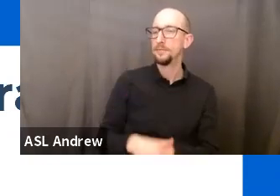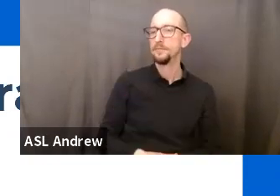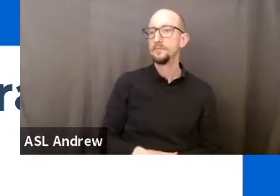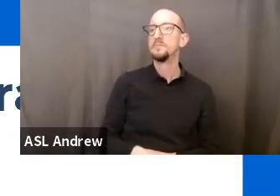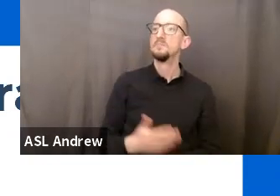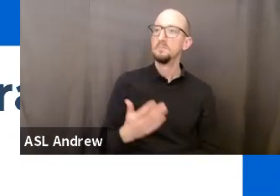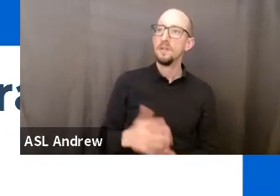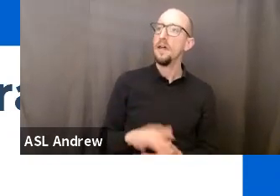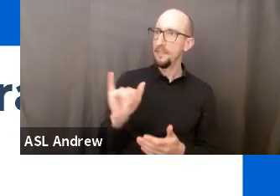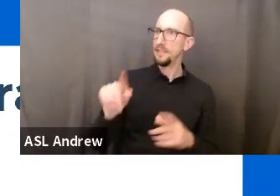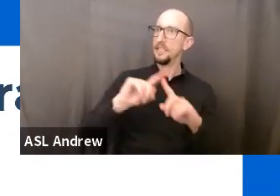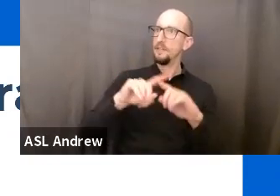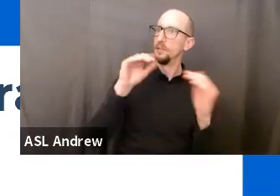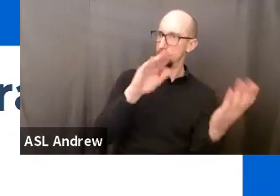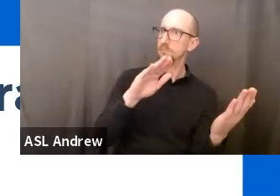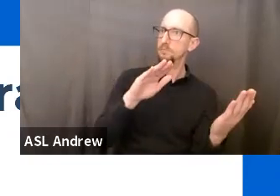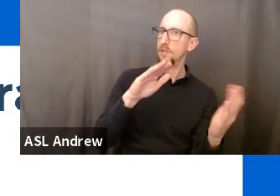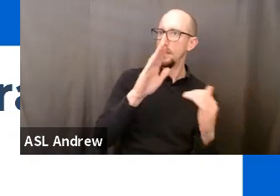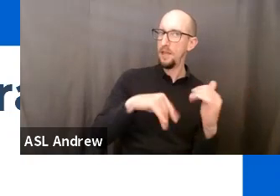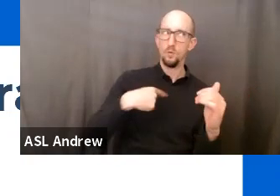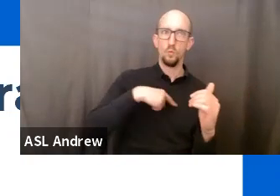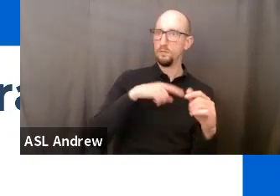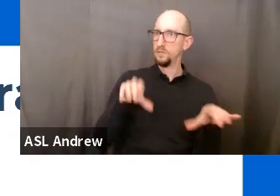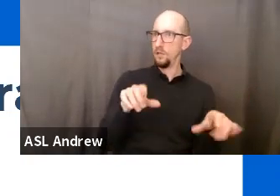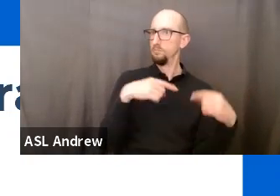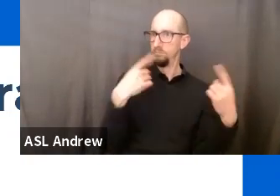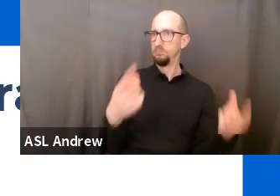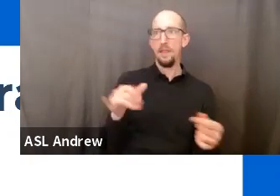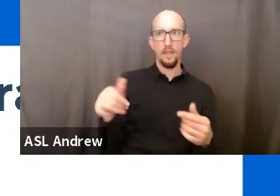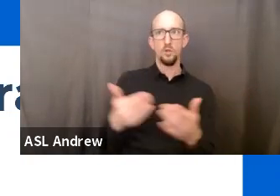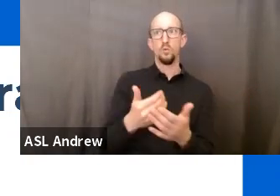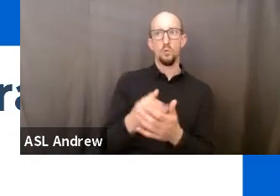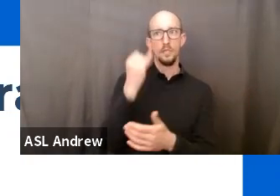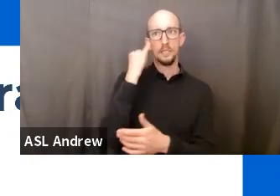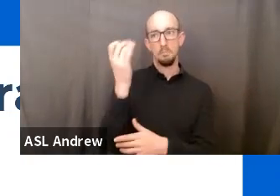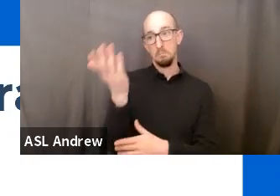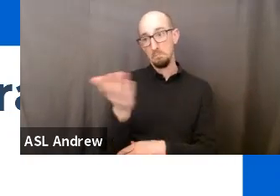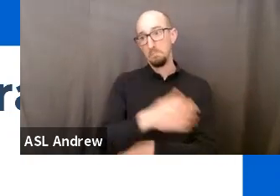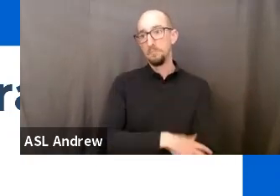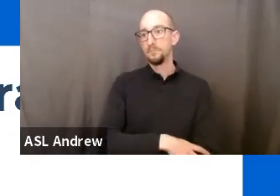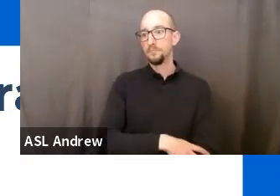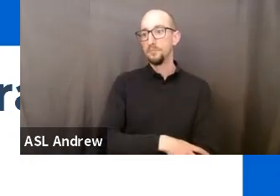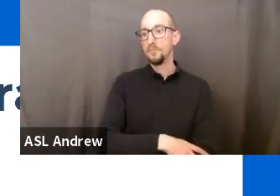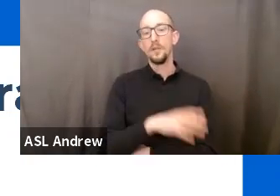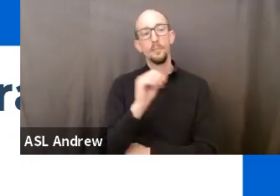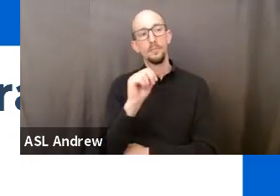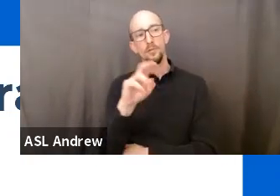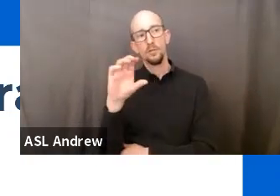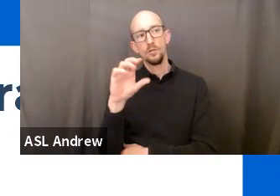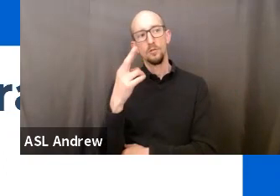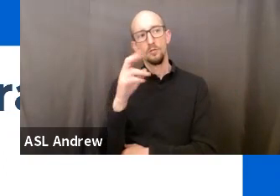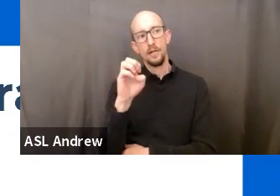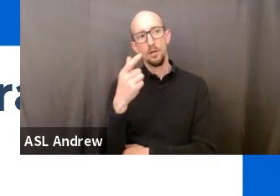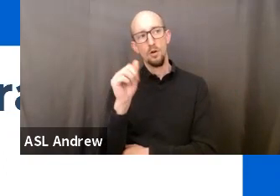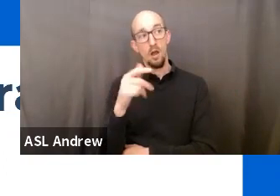than we've done so far. So I was speaking solely to school-age